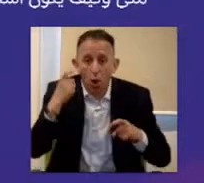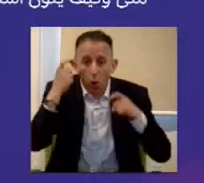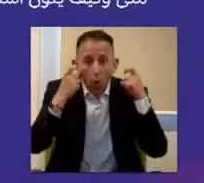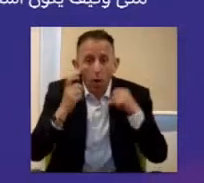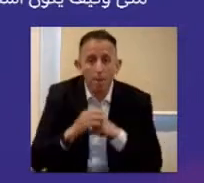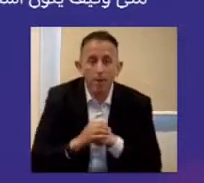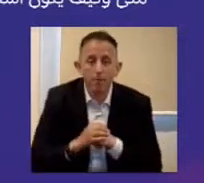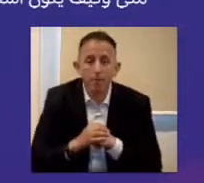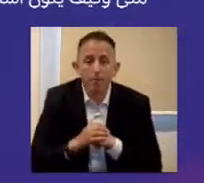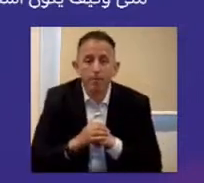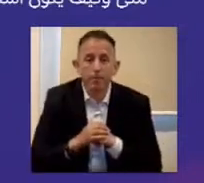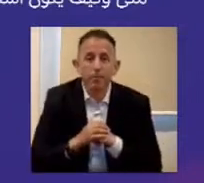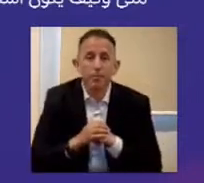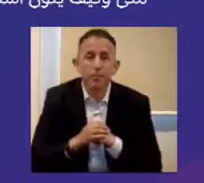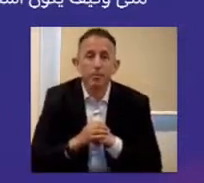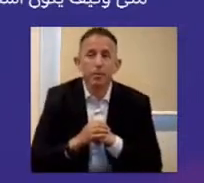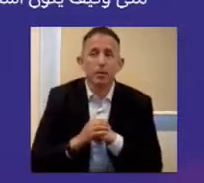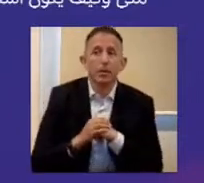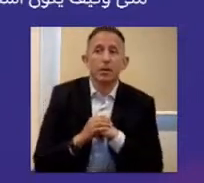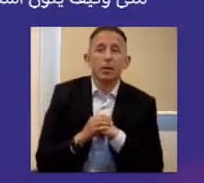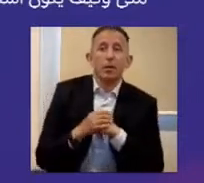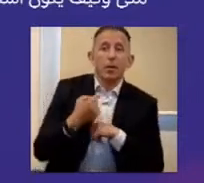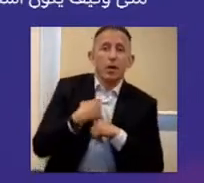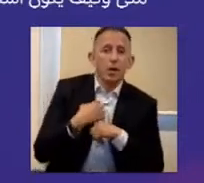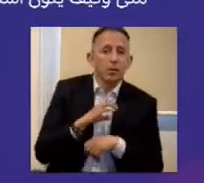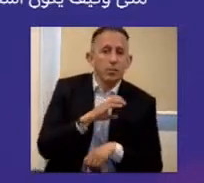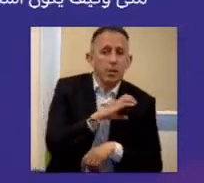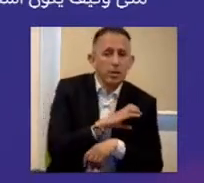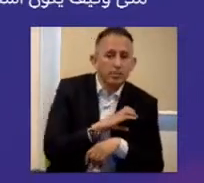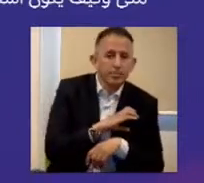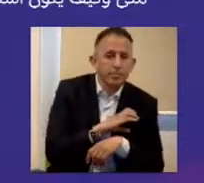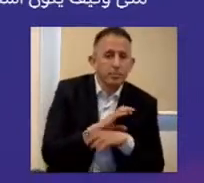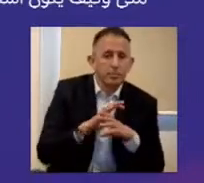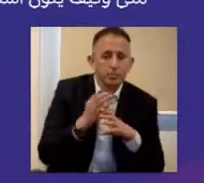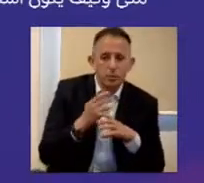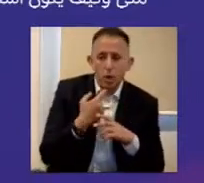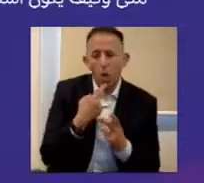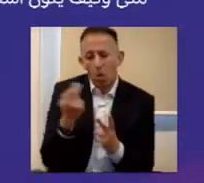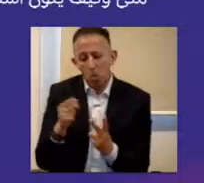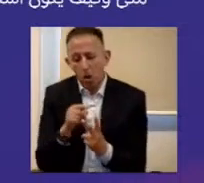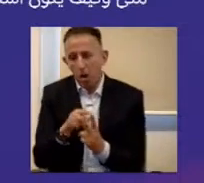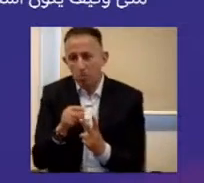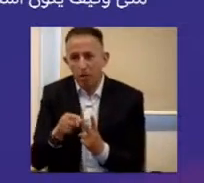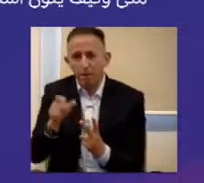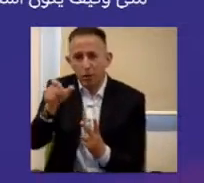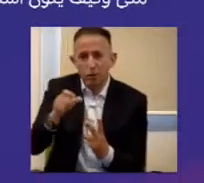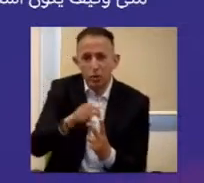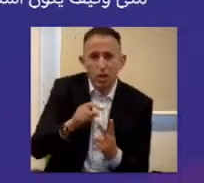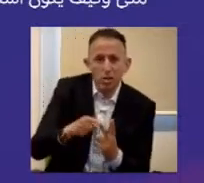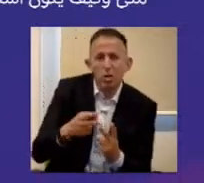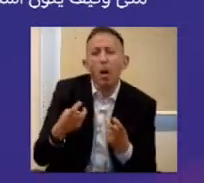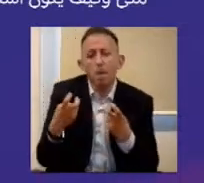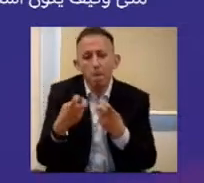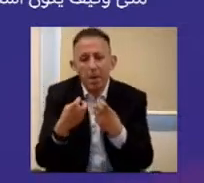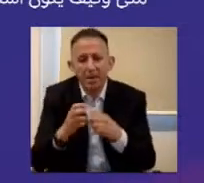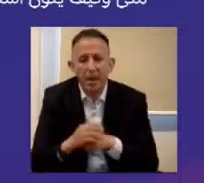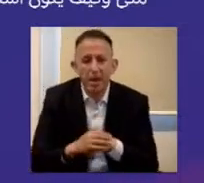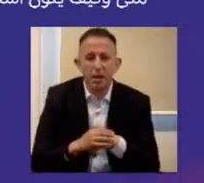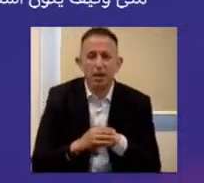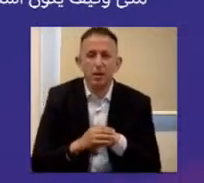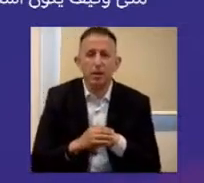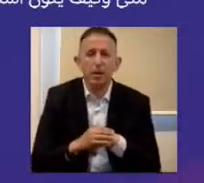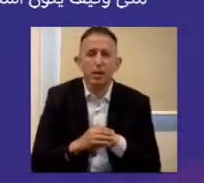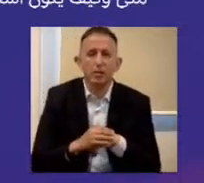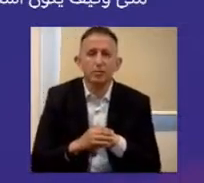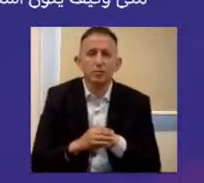with millions of persons and relations with systems such as answer set programming. This is something